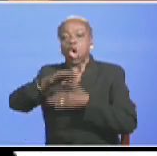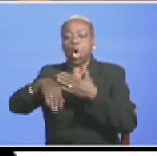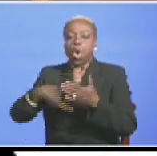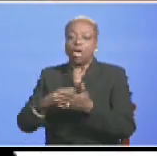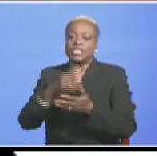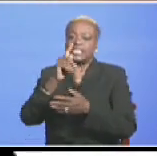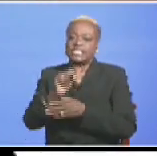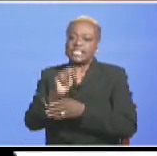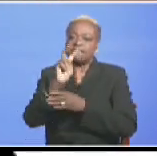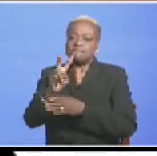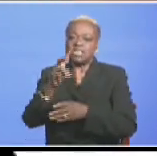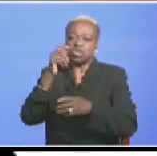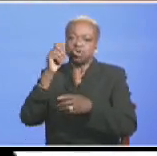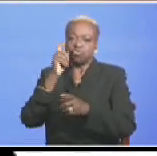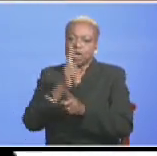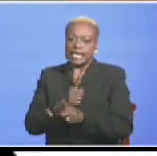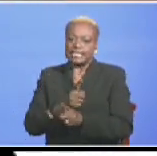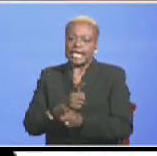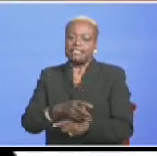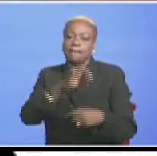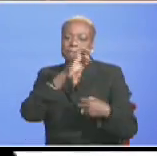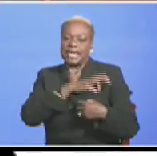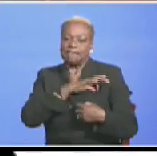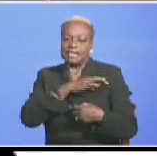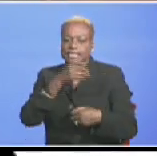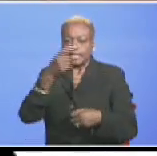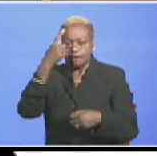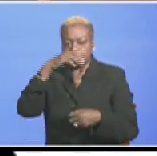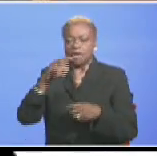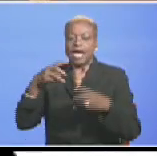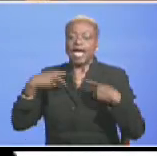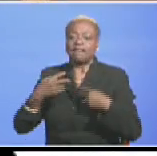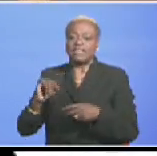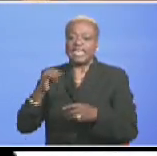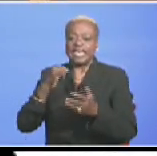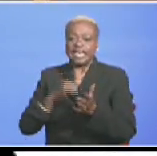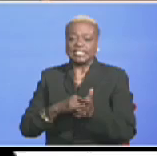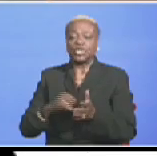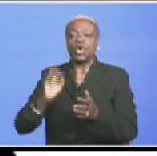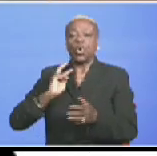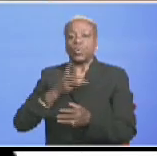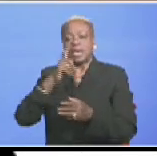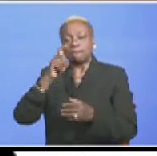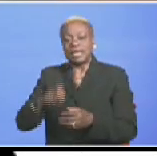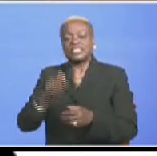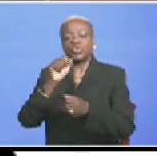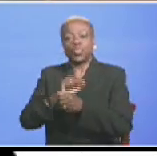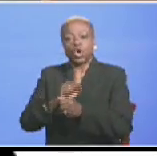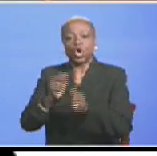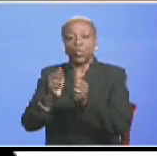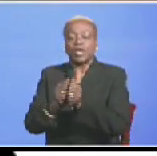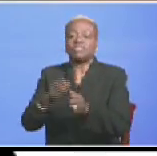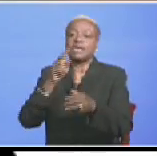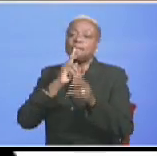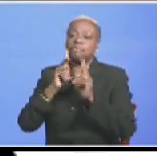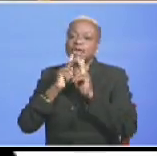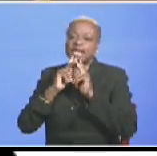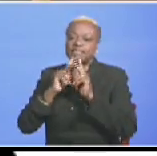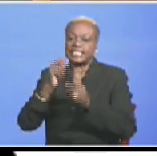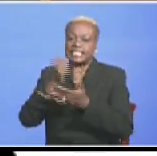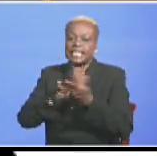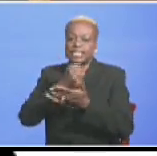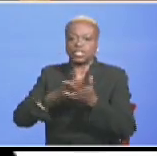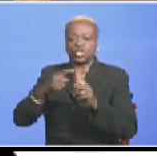of having it. And so there's so much more we could do. But I think we've got to get to the stage where we work with the private sector to partner with